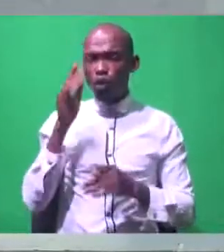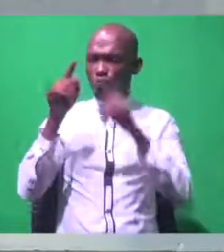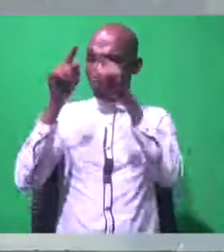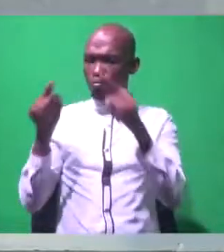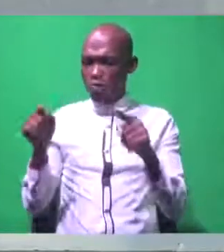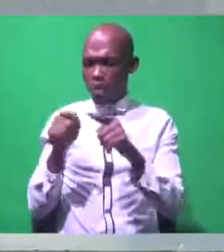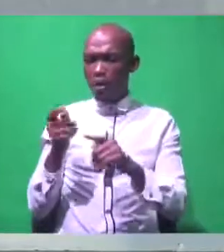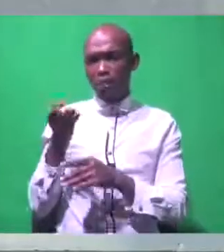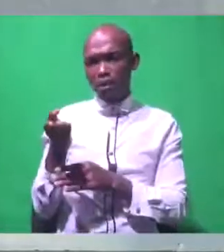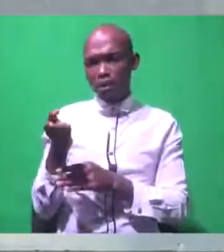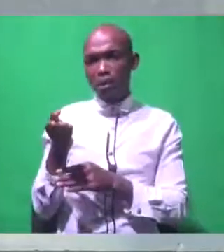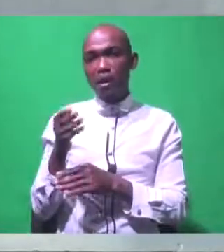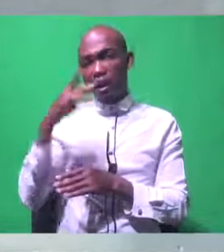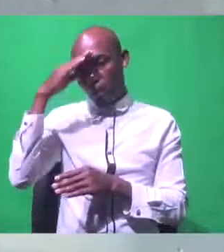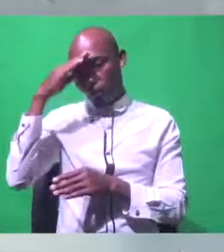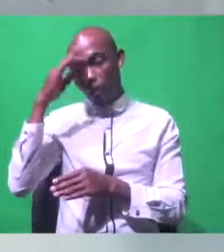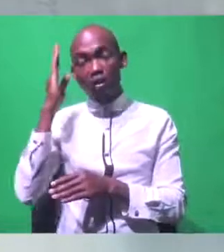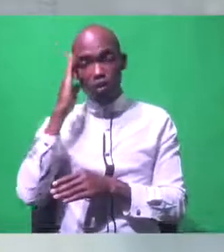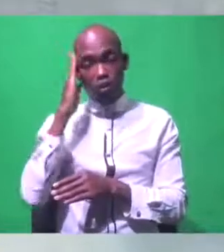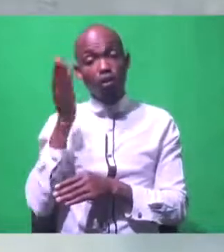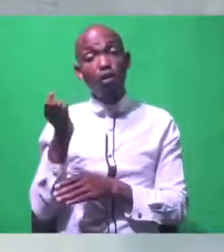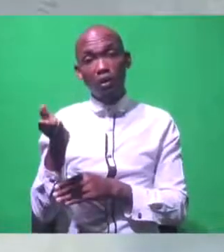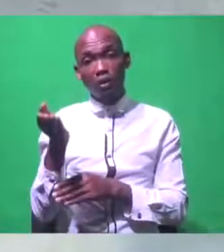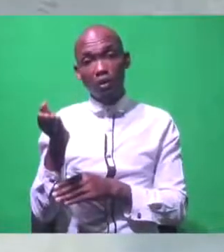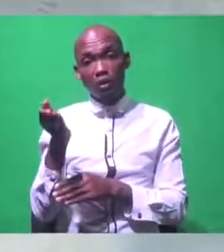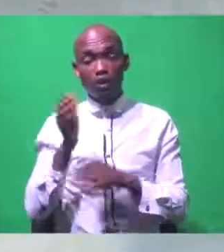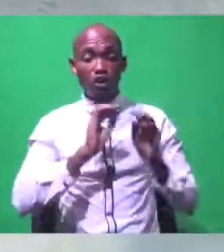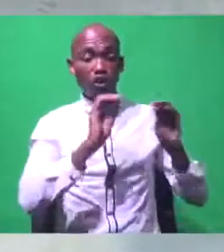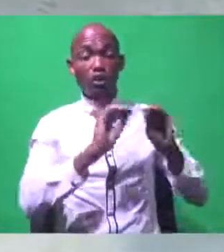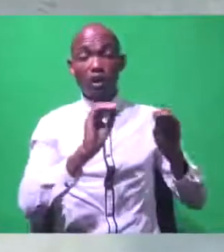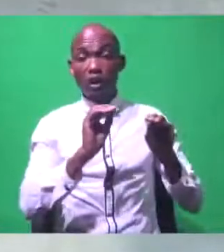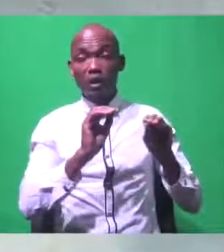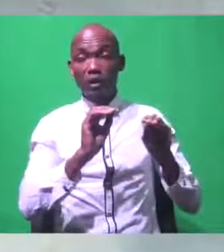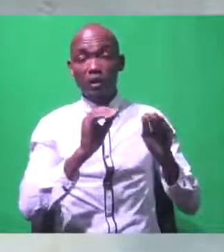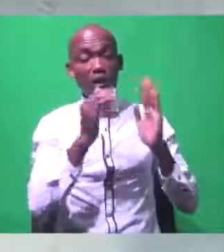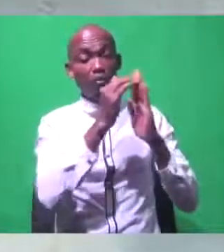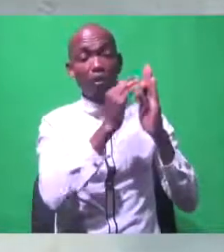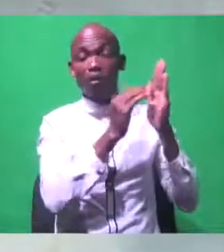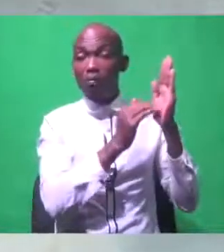I think you know it. You have learned in mathematics, basic mathematics and other